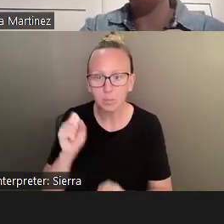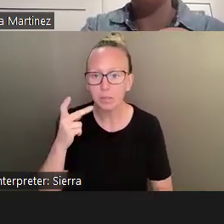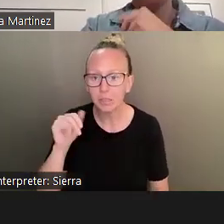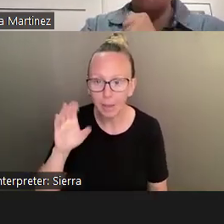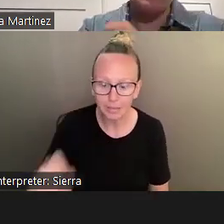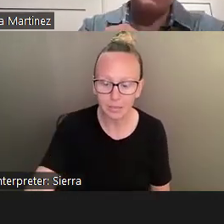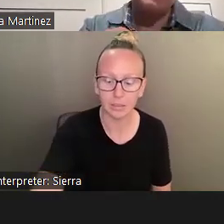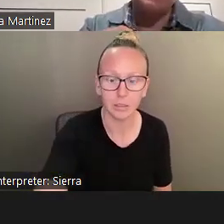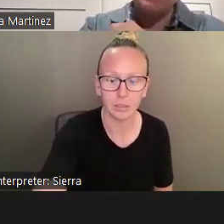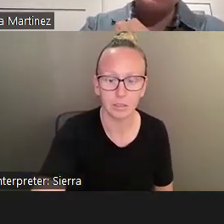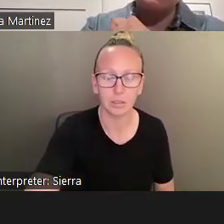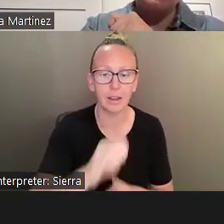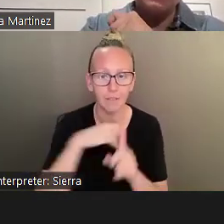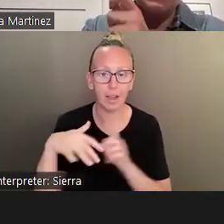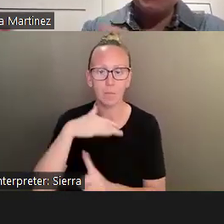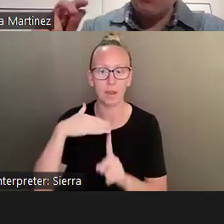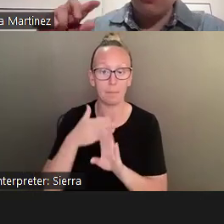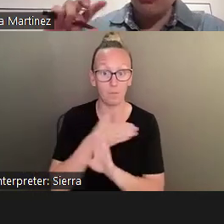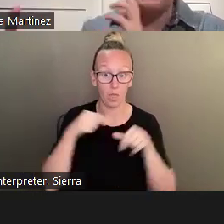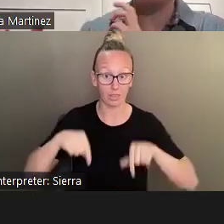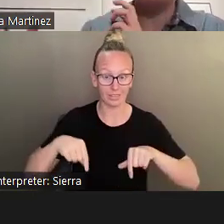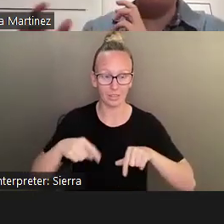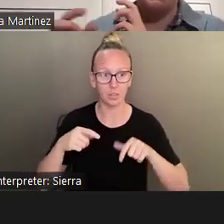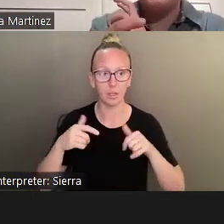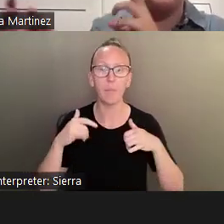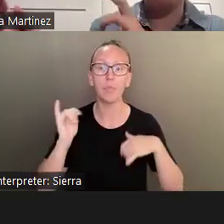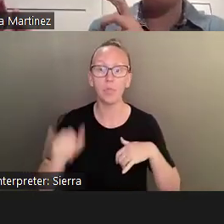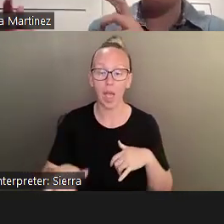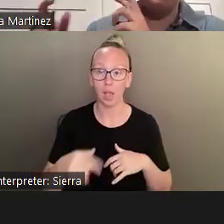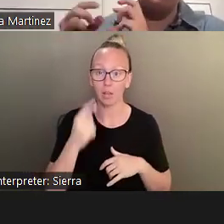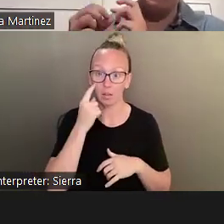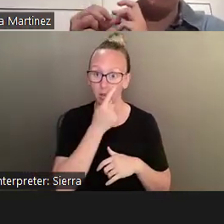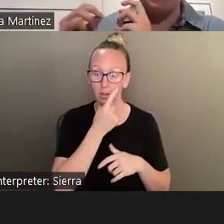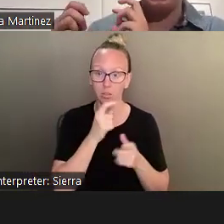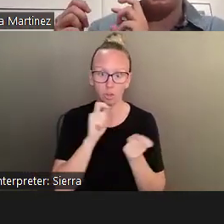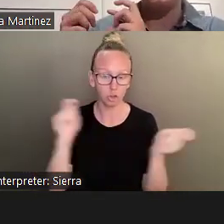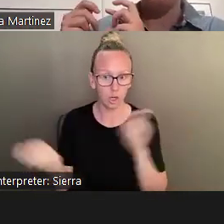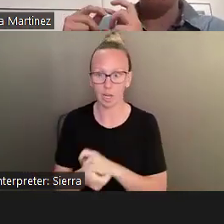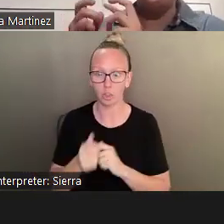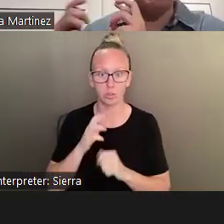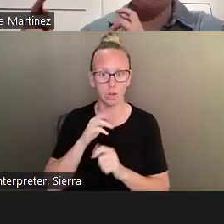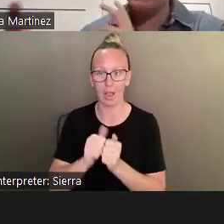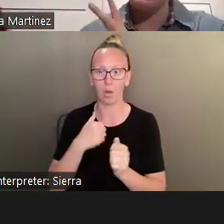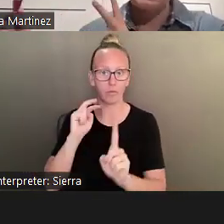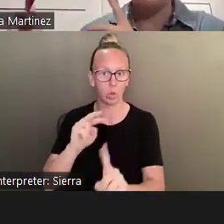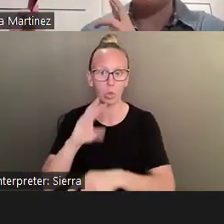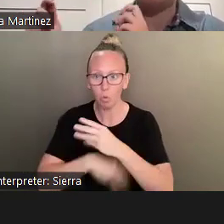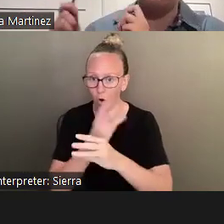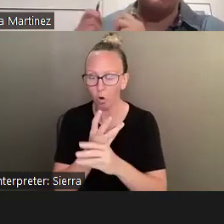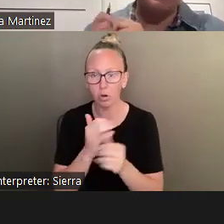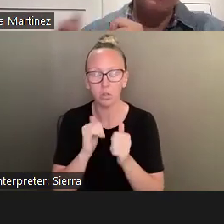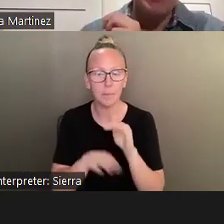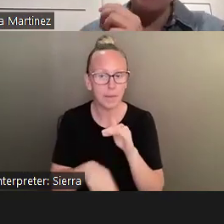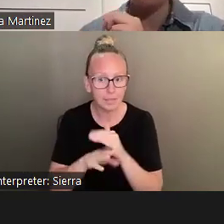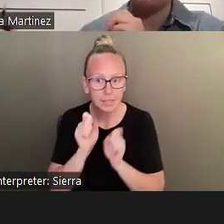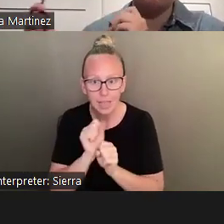environment before this change in my entire world, in the way that I could do basic tasks, in the way